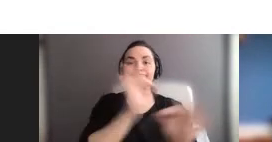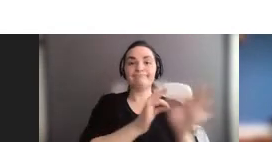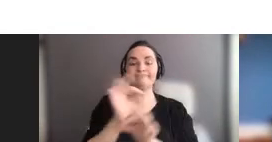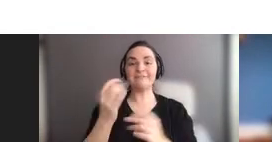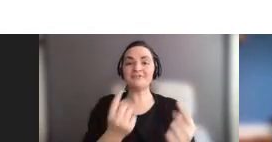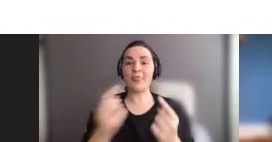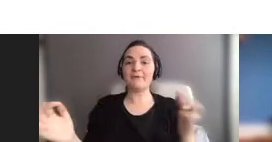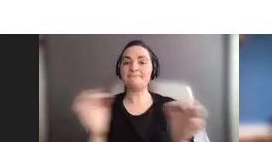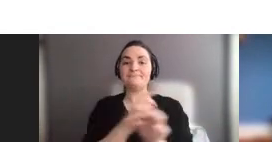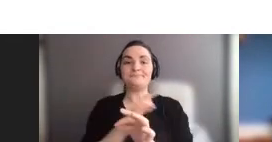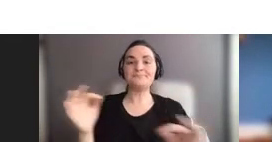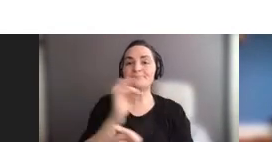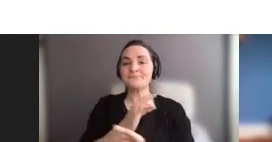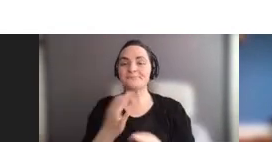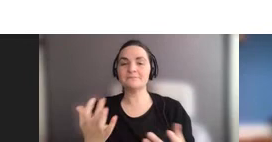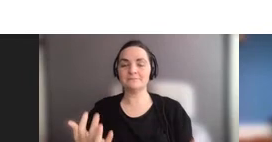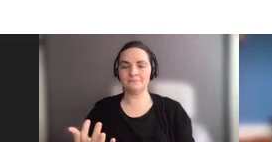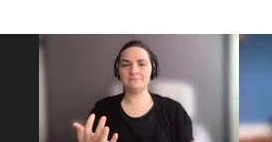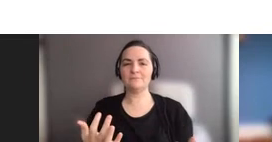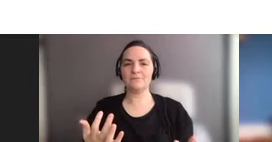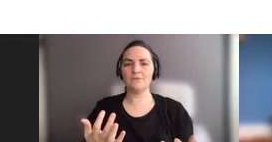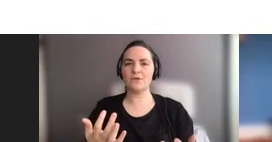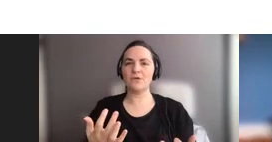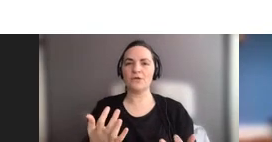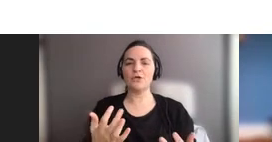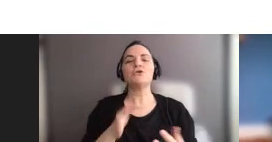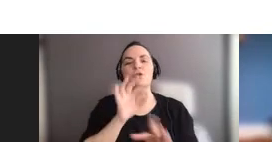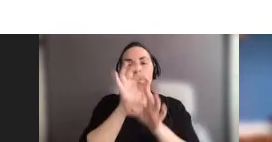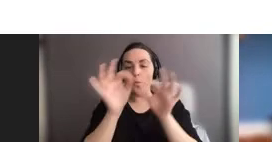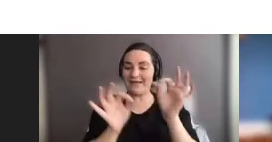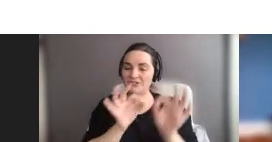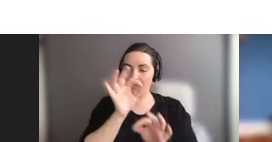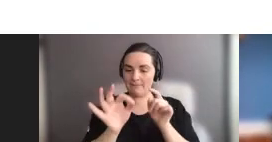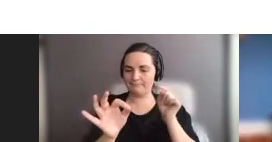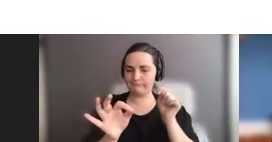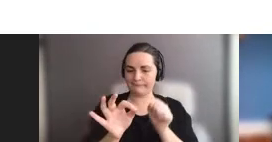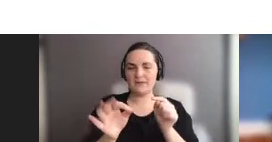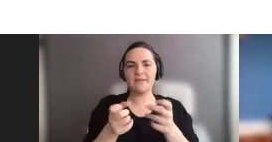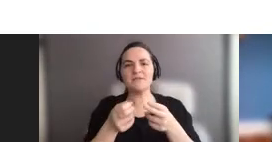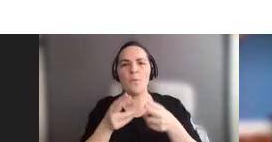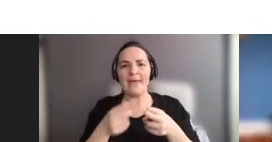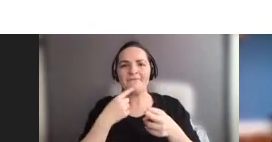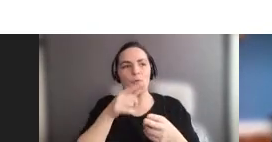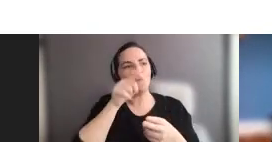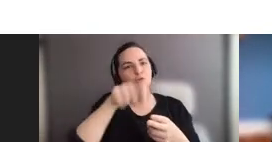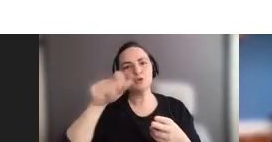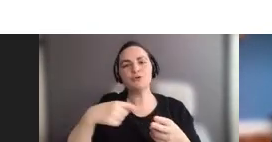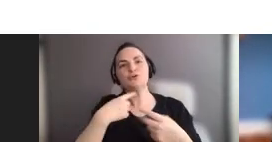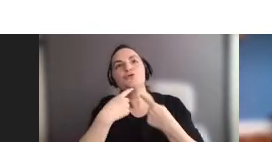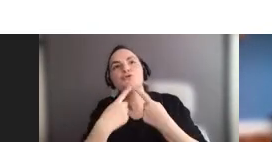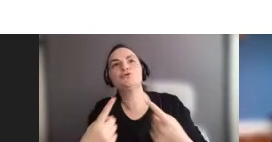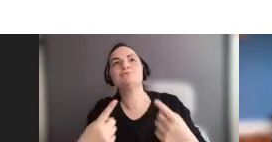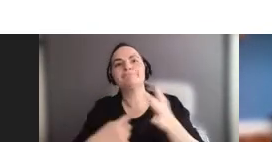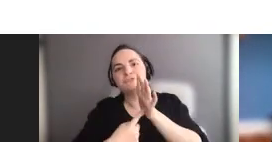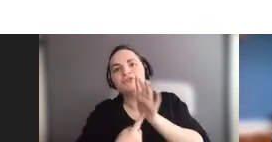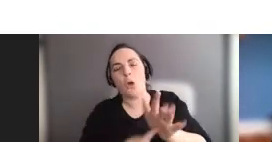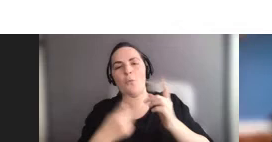being a way of students informing their understanding of something. Teachers will provide